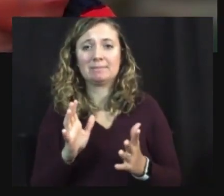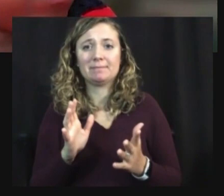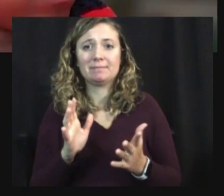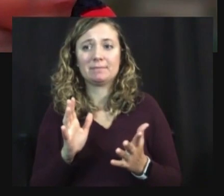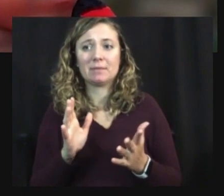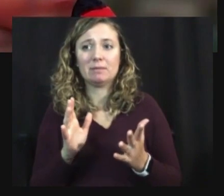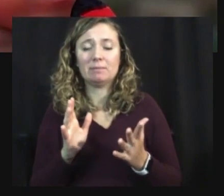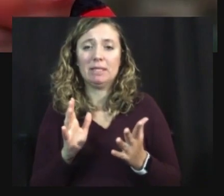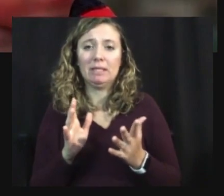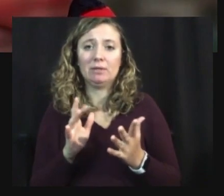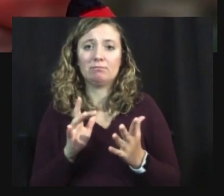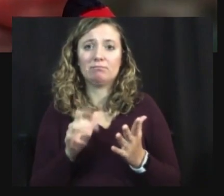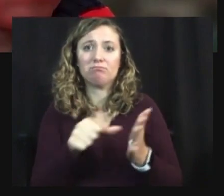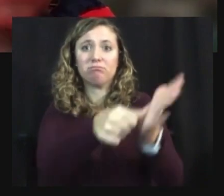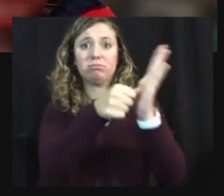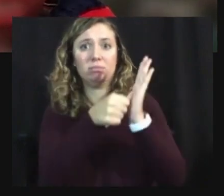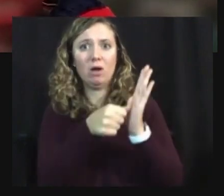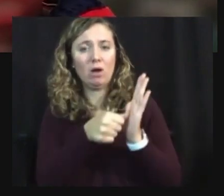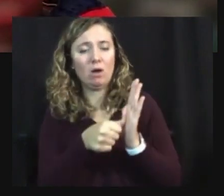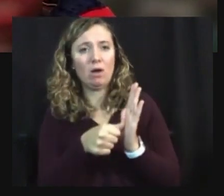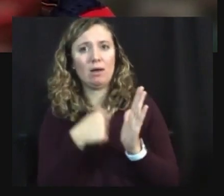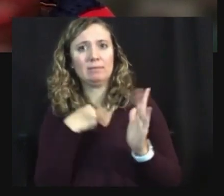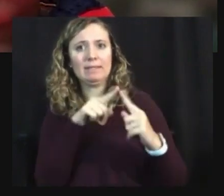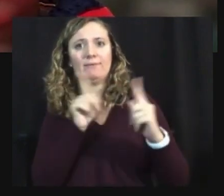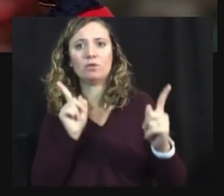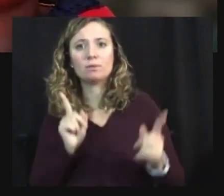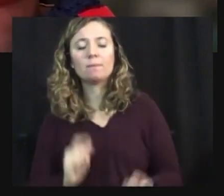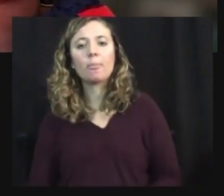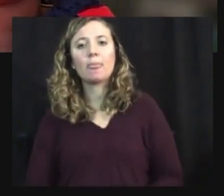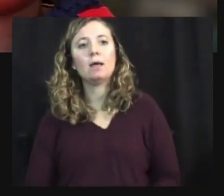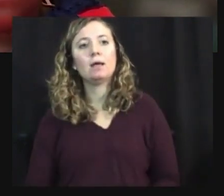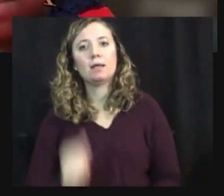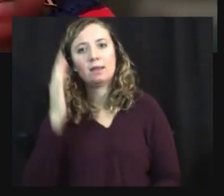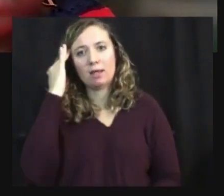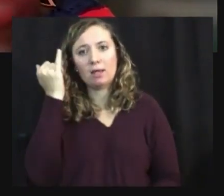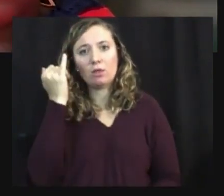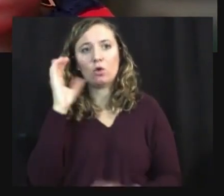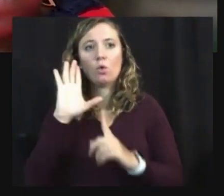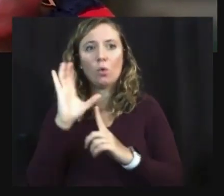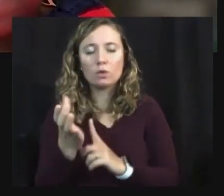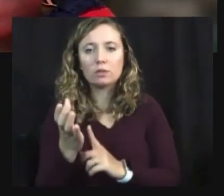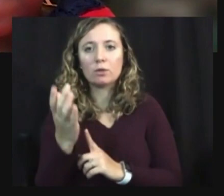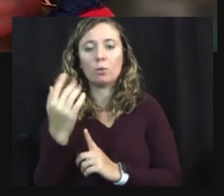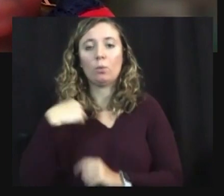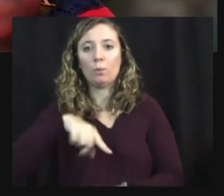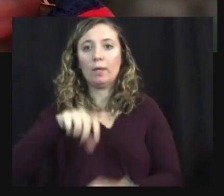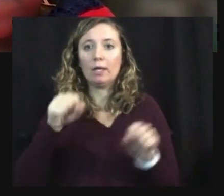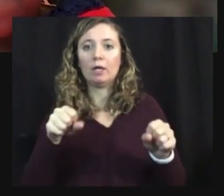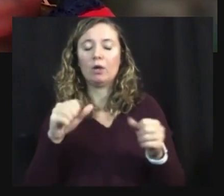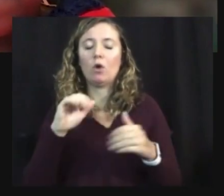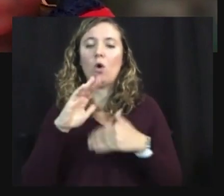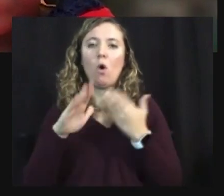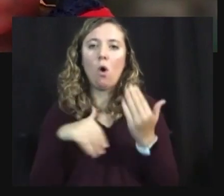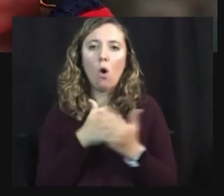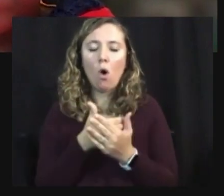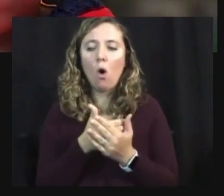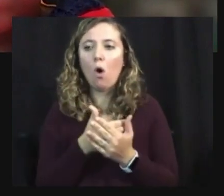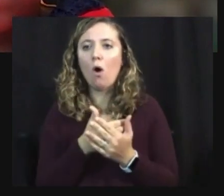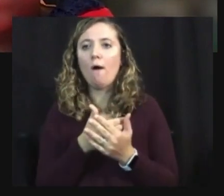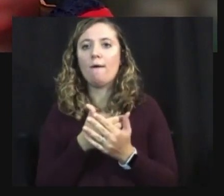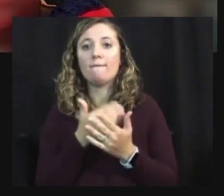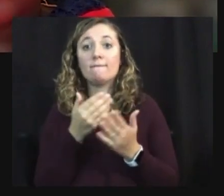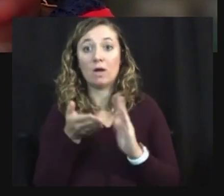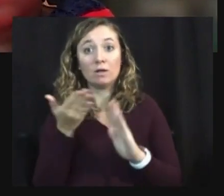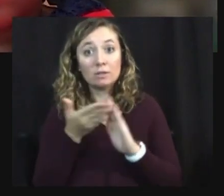it will be great if just the culture of we all can think better and function better if we have sensory